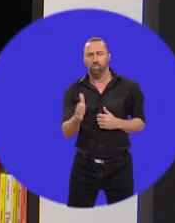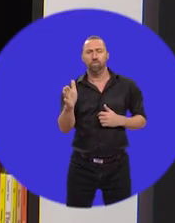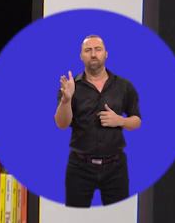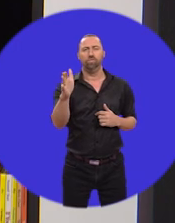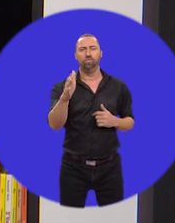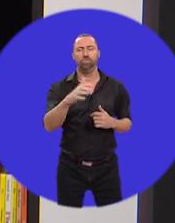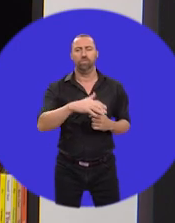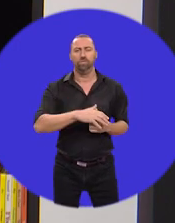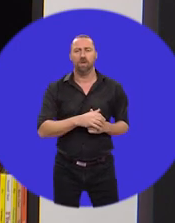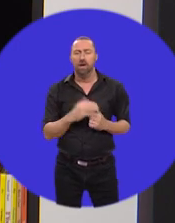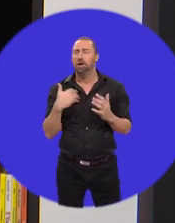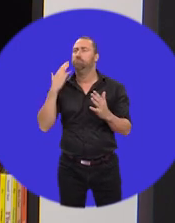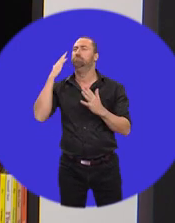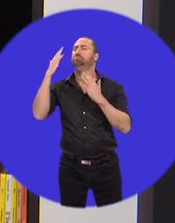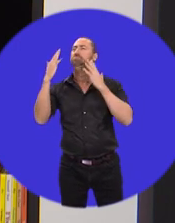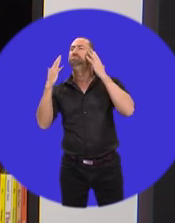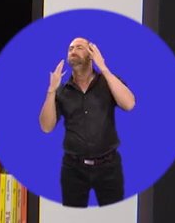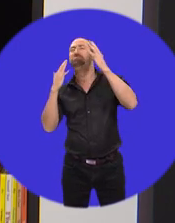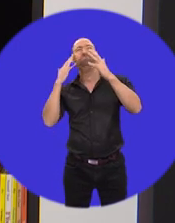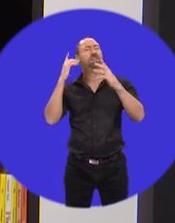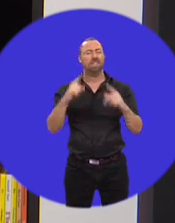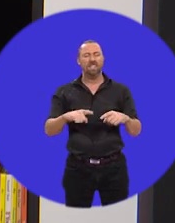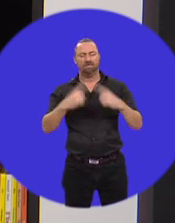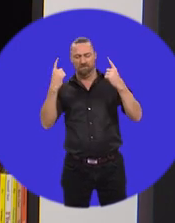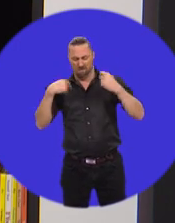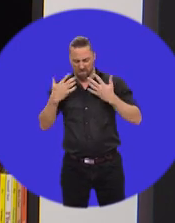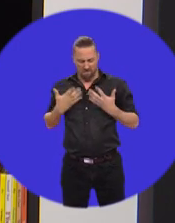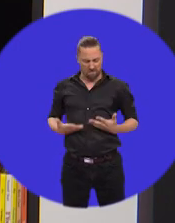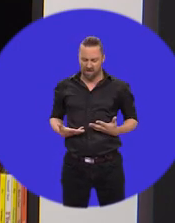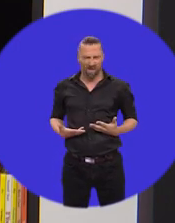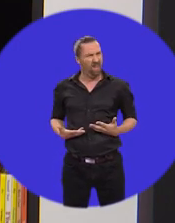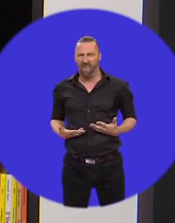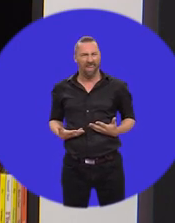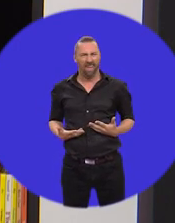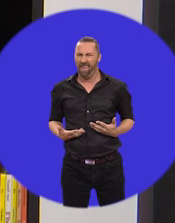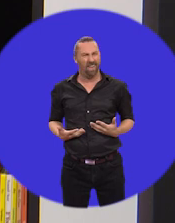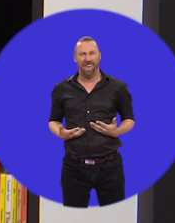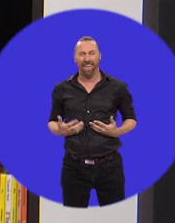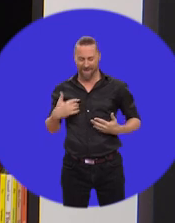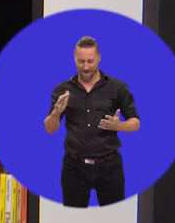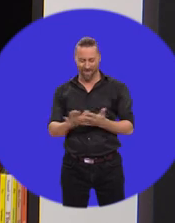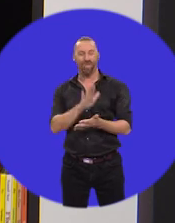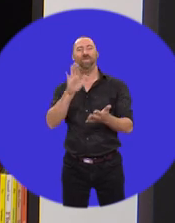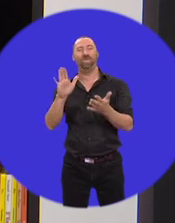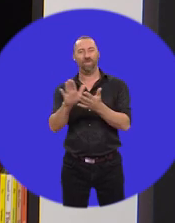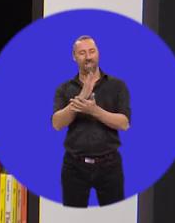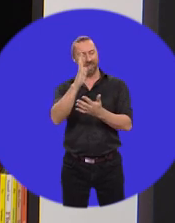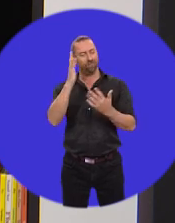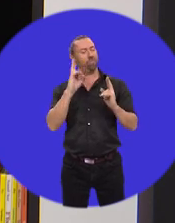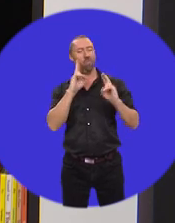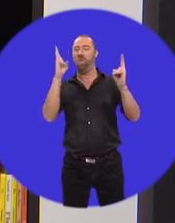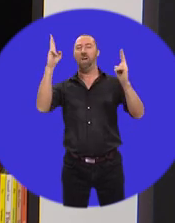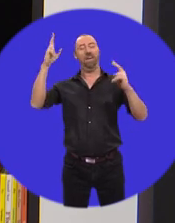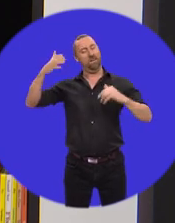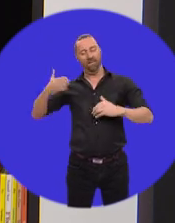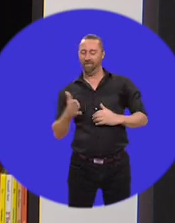much more. Fish's dream to be different was an impossible wish. Fish is now very happy